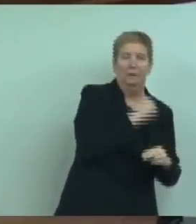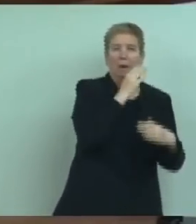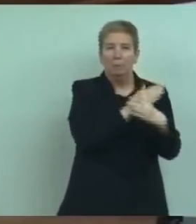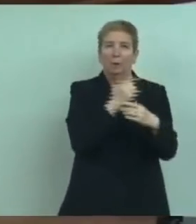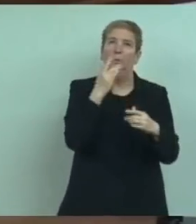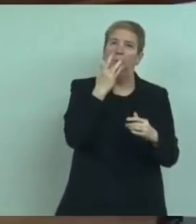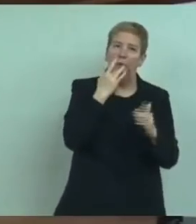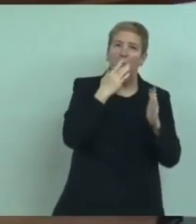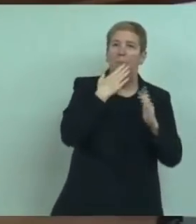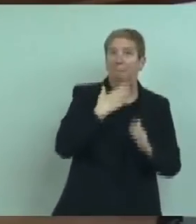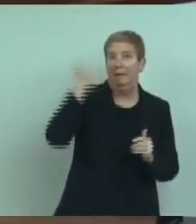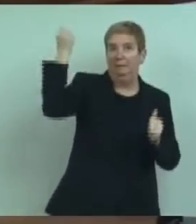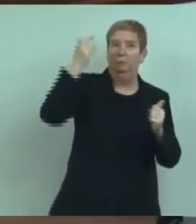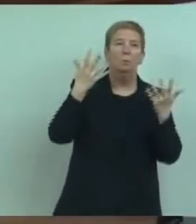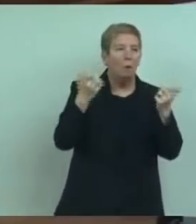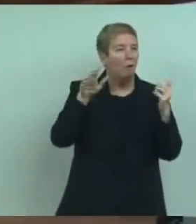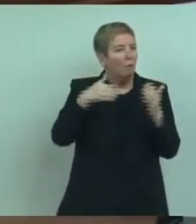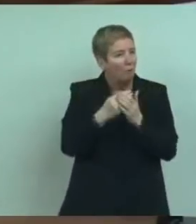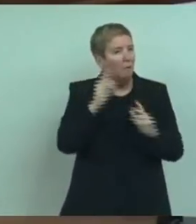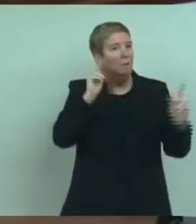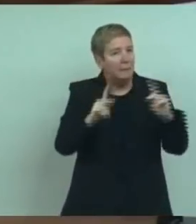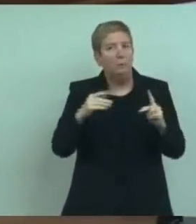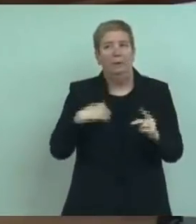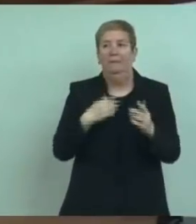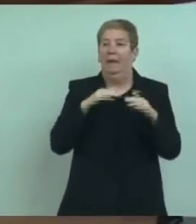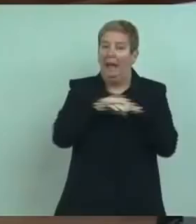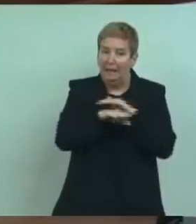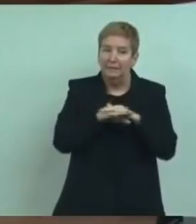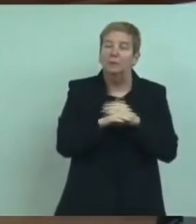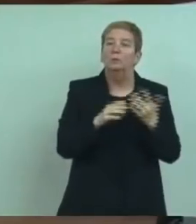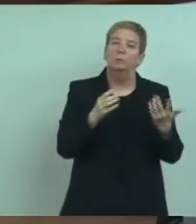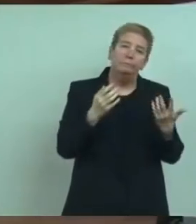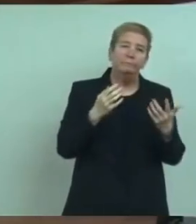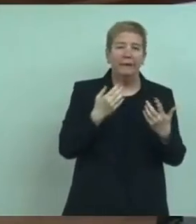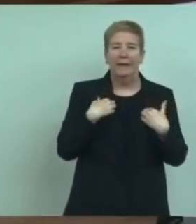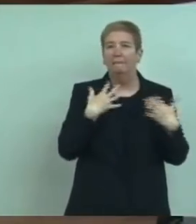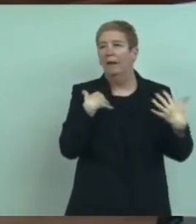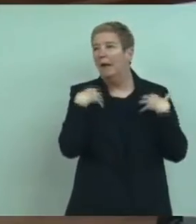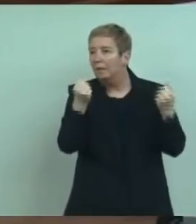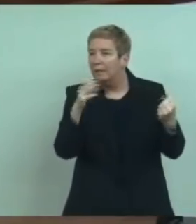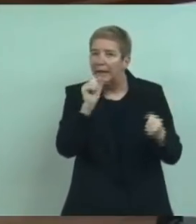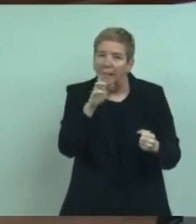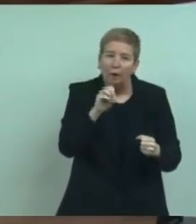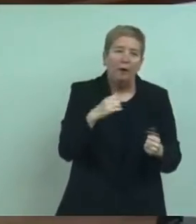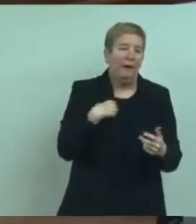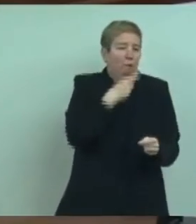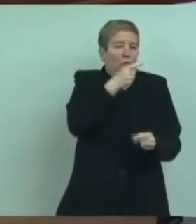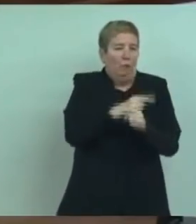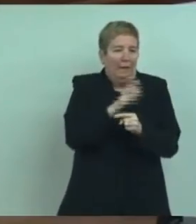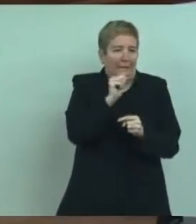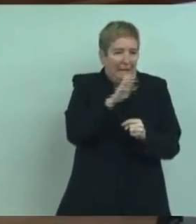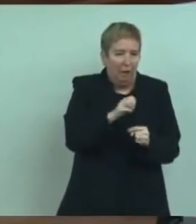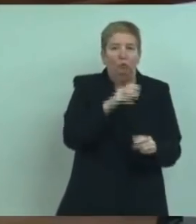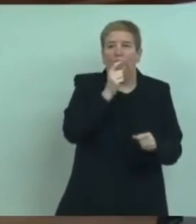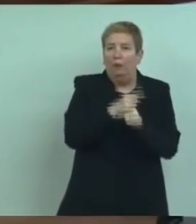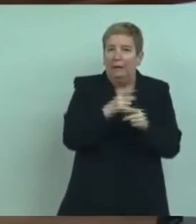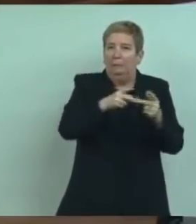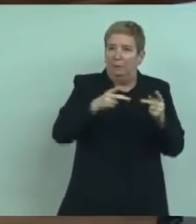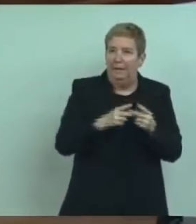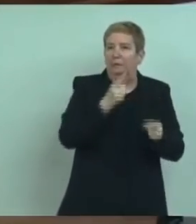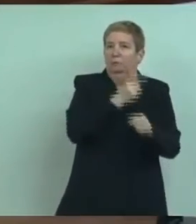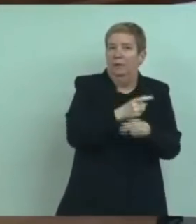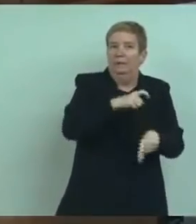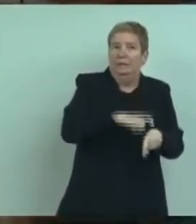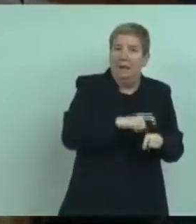Mexican to have access to the resources they need to get the right level of care in the right place and the right time.